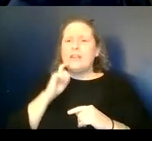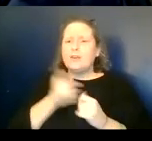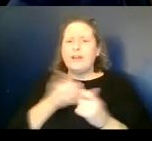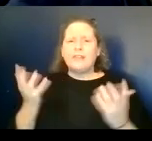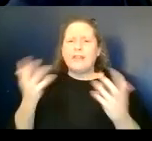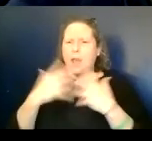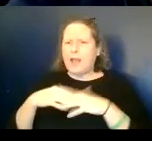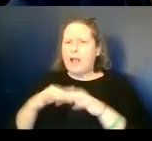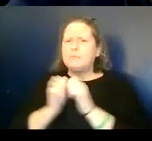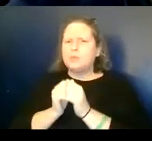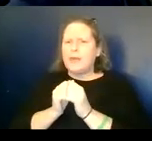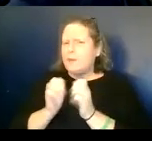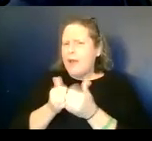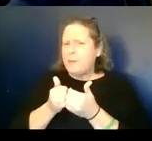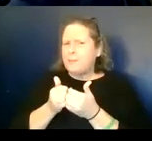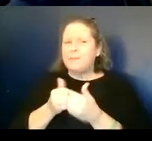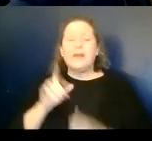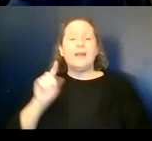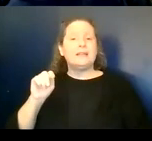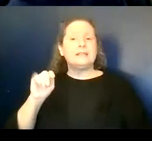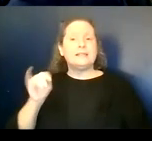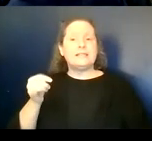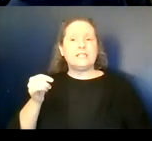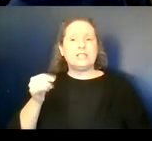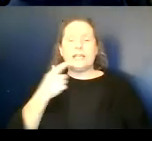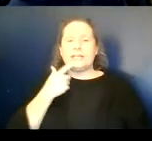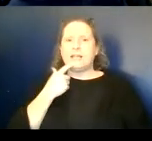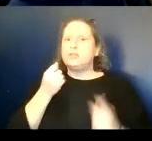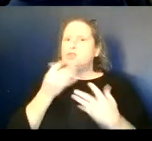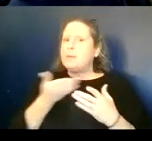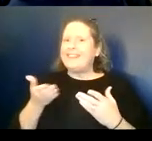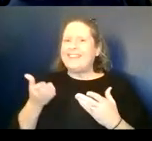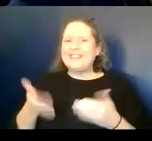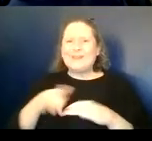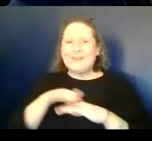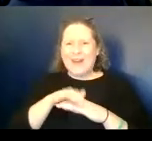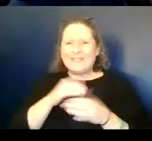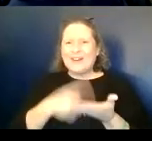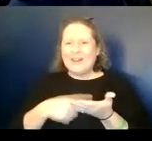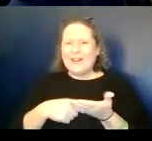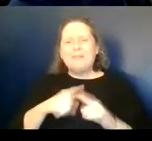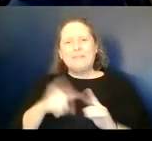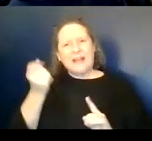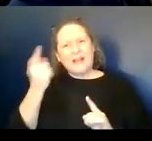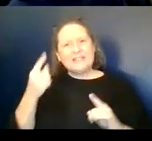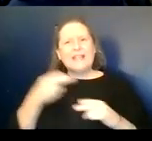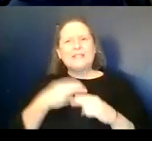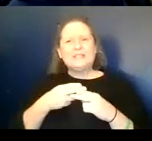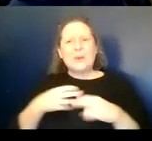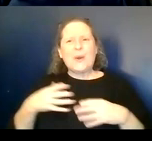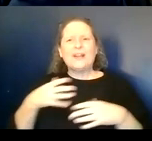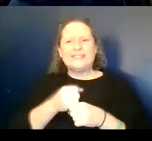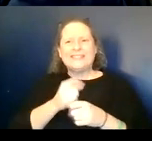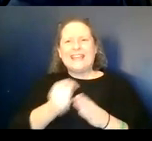Mm-hmm. There's so many things to cover, but I understand it's a short period of time, so I'll do my